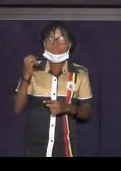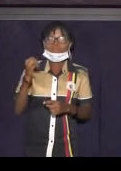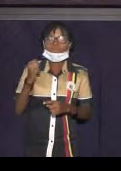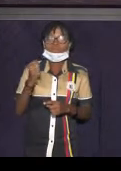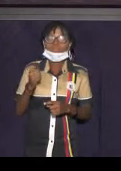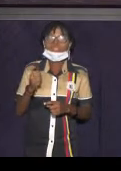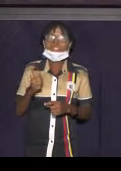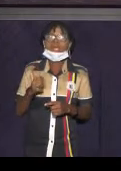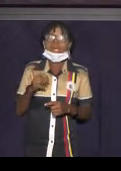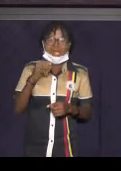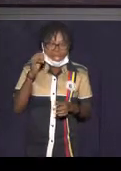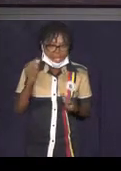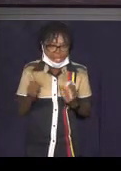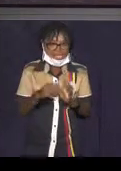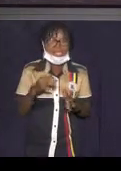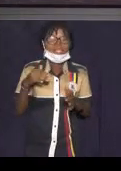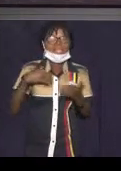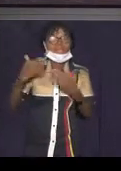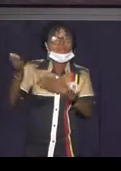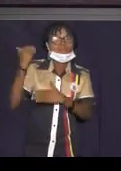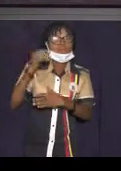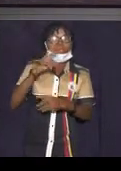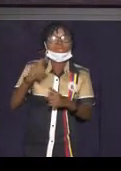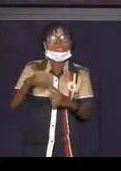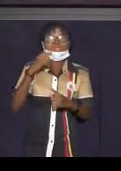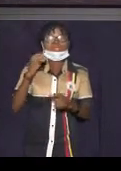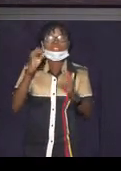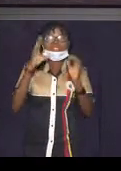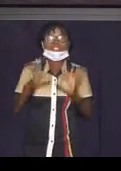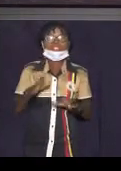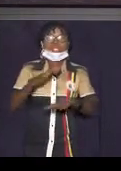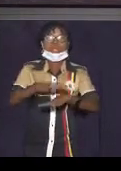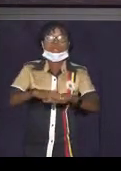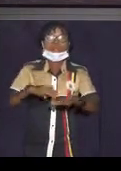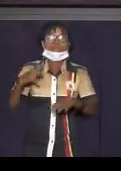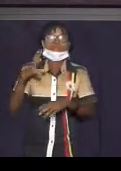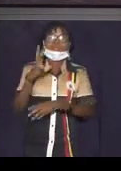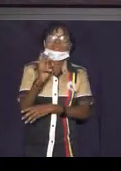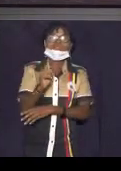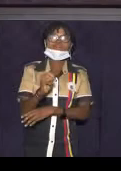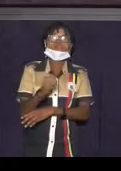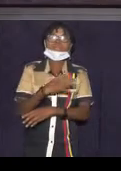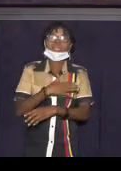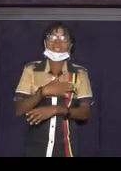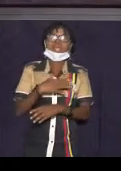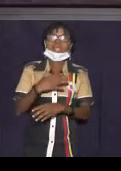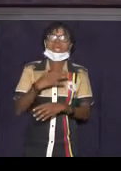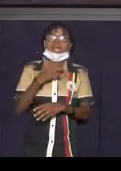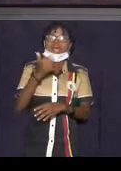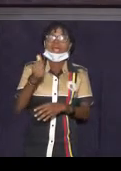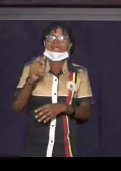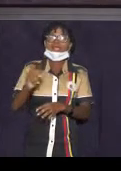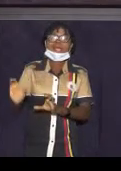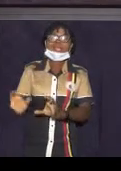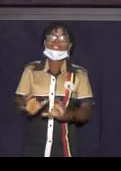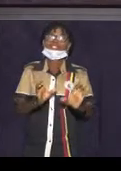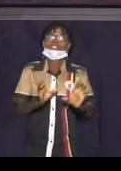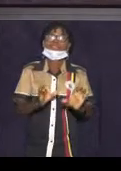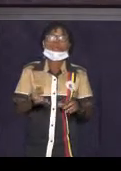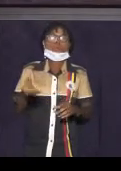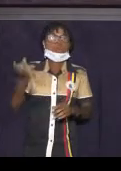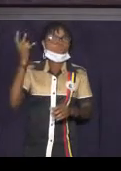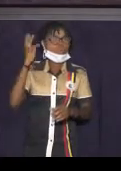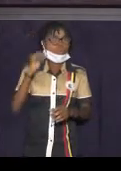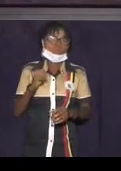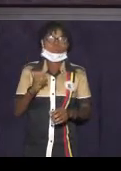The children were idling away when the teacher called them. An action was going on when